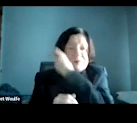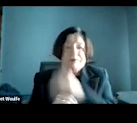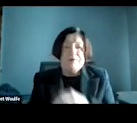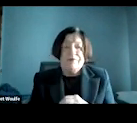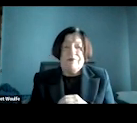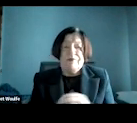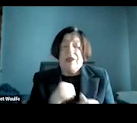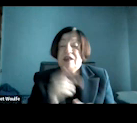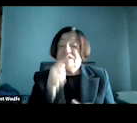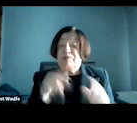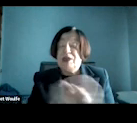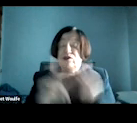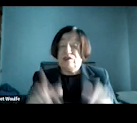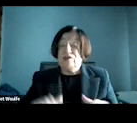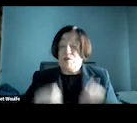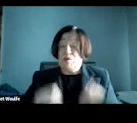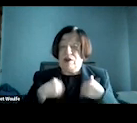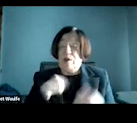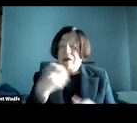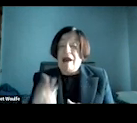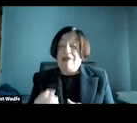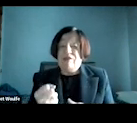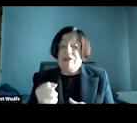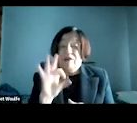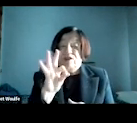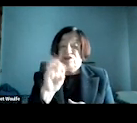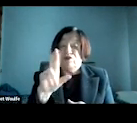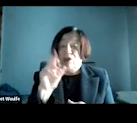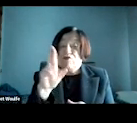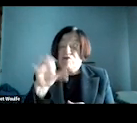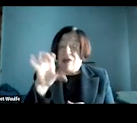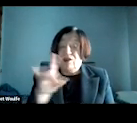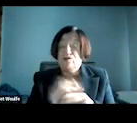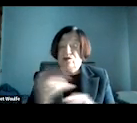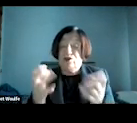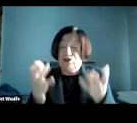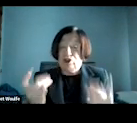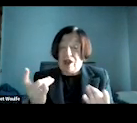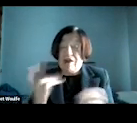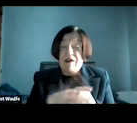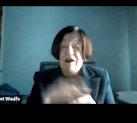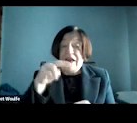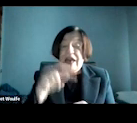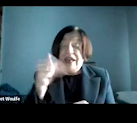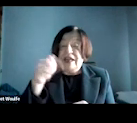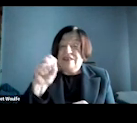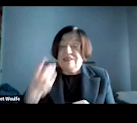So our speakers this morning, we have Gerard Craddock, who is the chair of